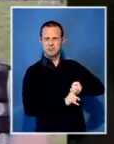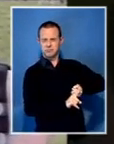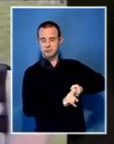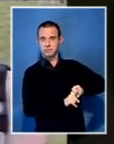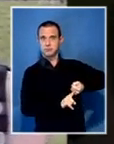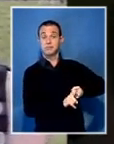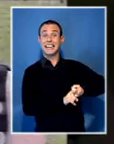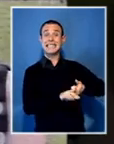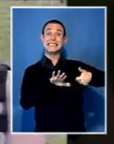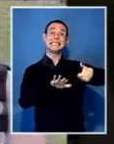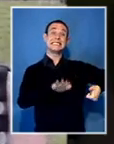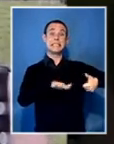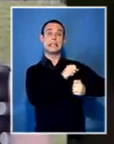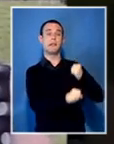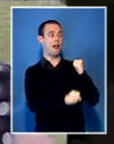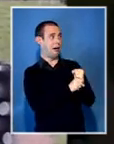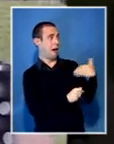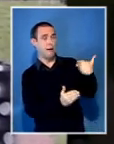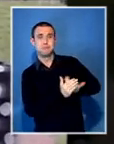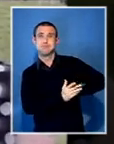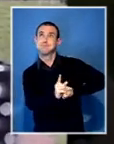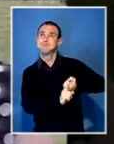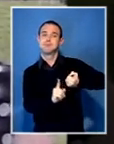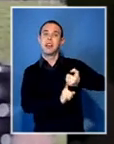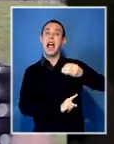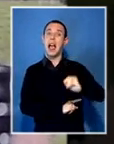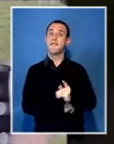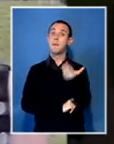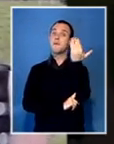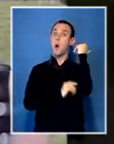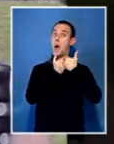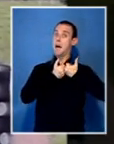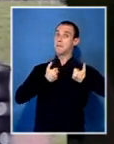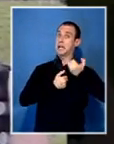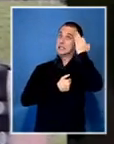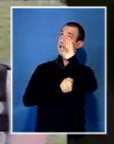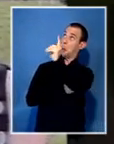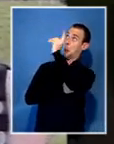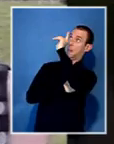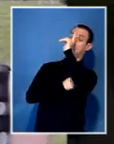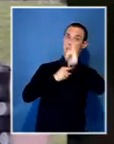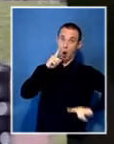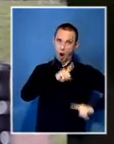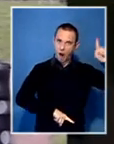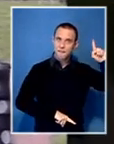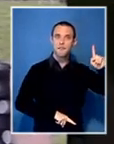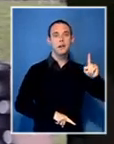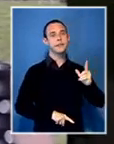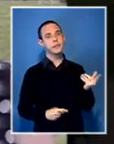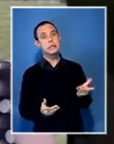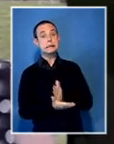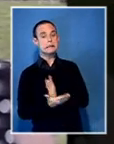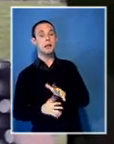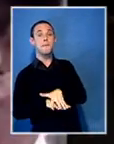back the land from which they'd been forcefully removed. For the farmers who've developed this land in the meantime, it was not such a